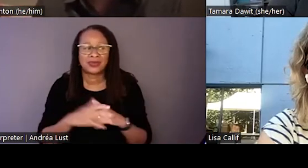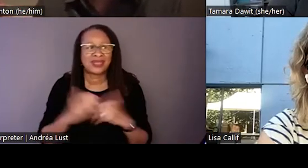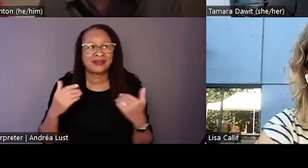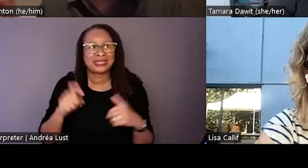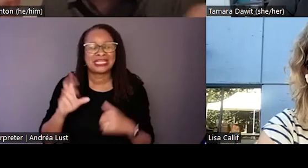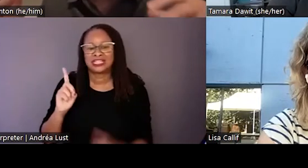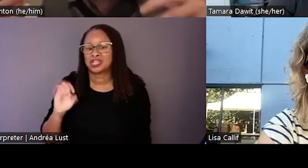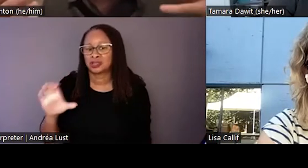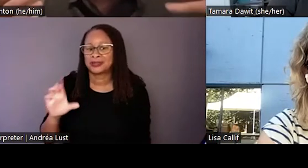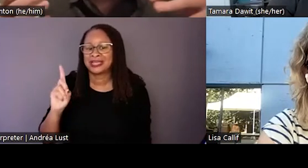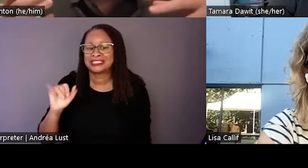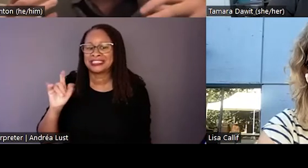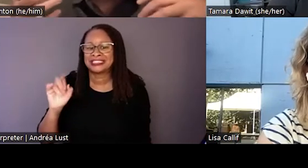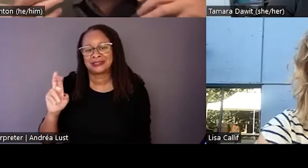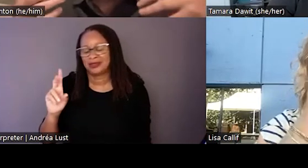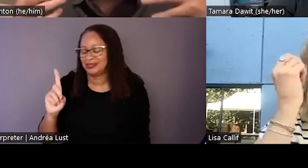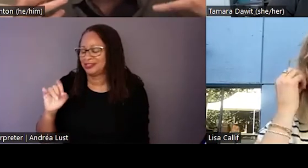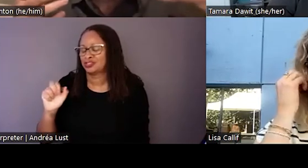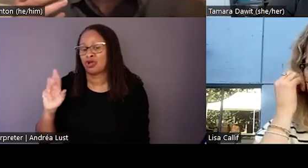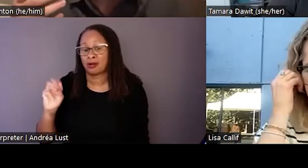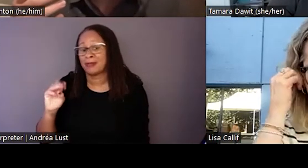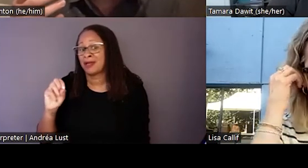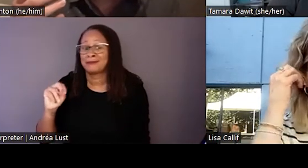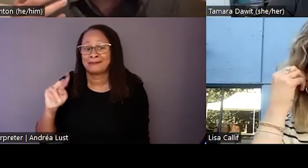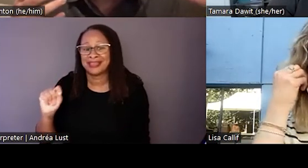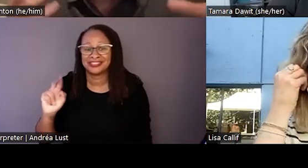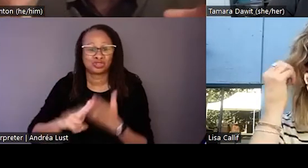treaty, where